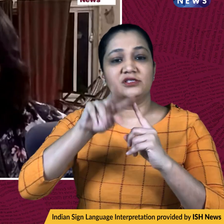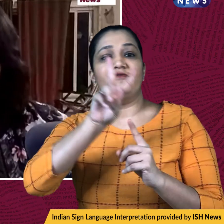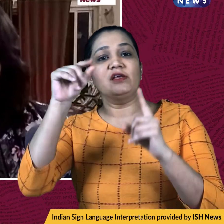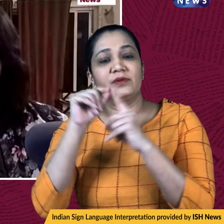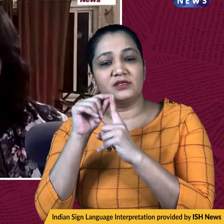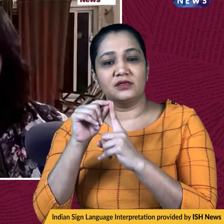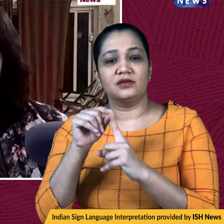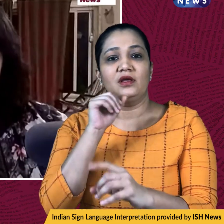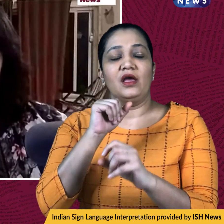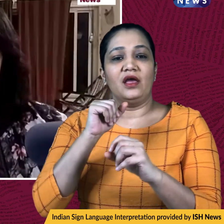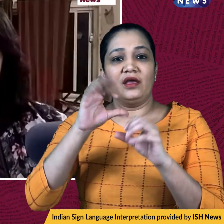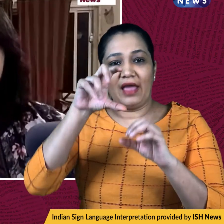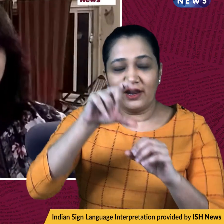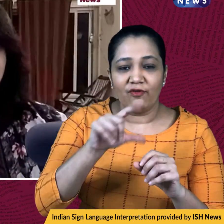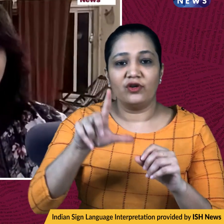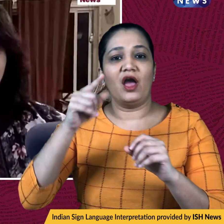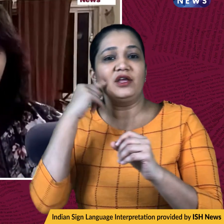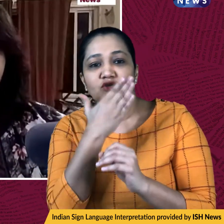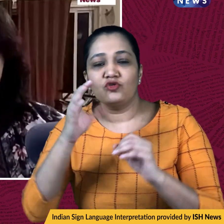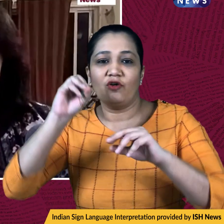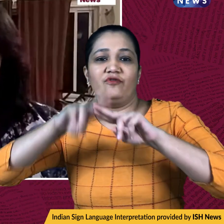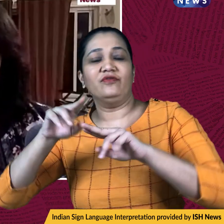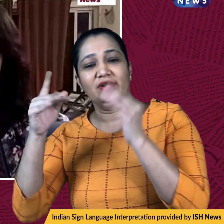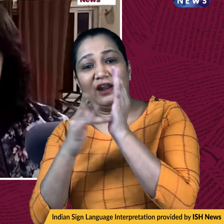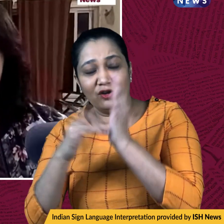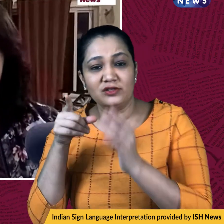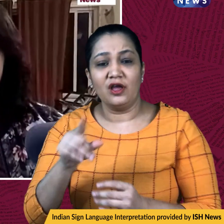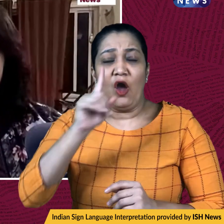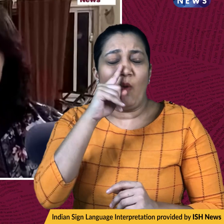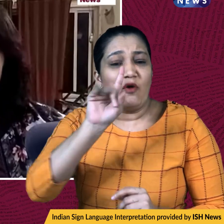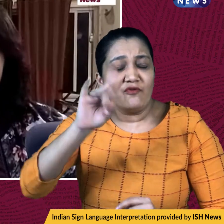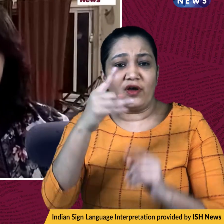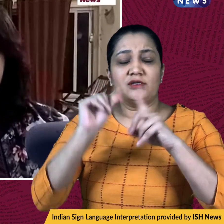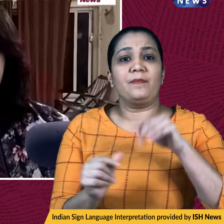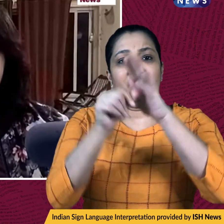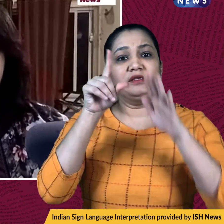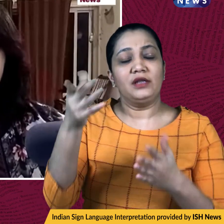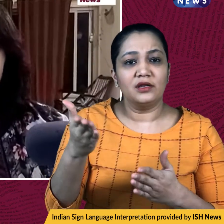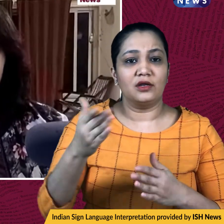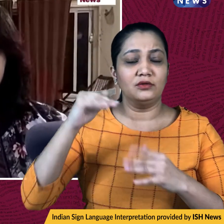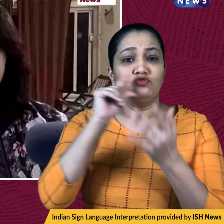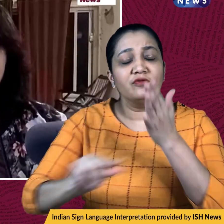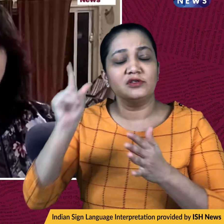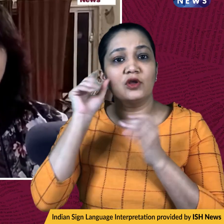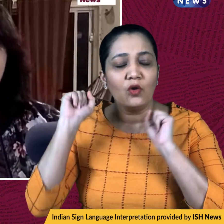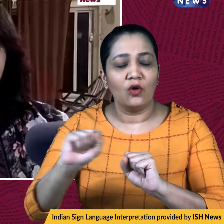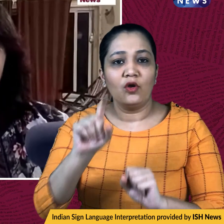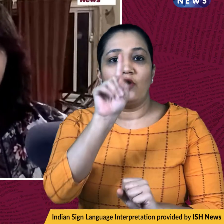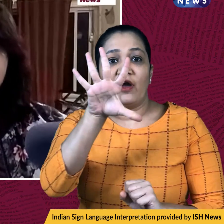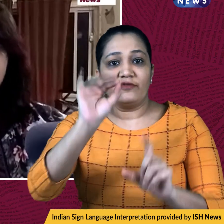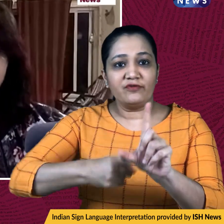well as the vice president of the California Institute of Technology. Now, she is the first woman president in the